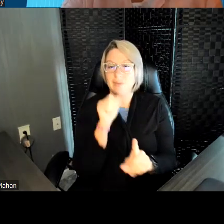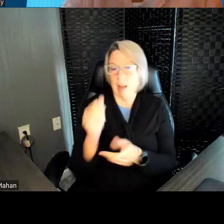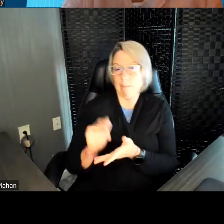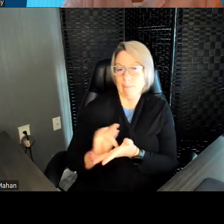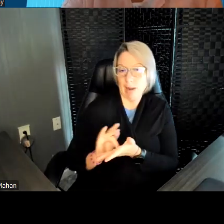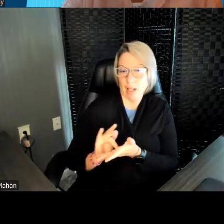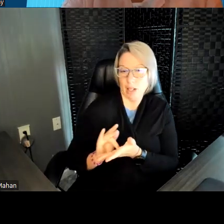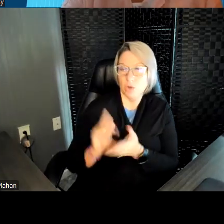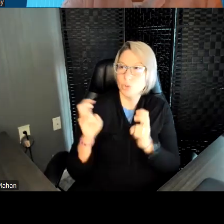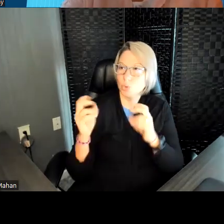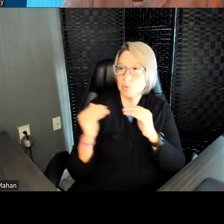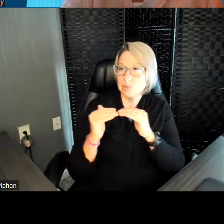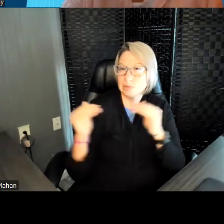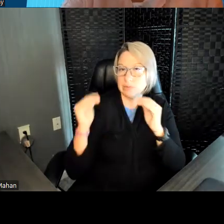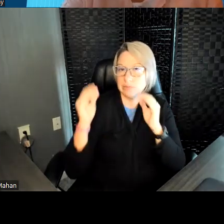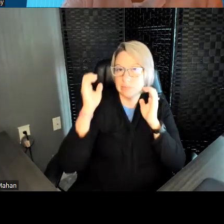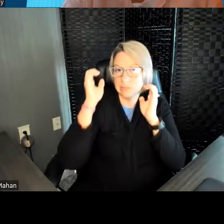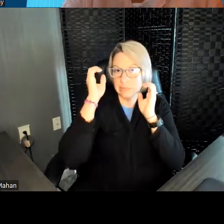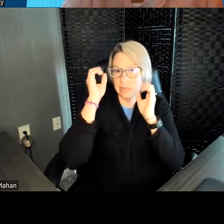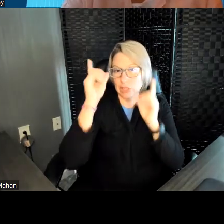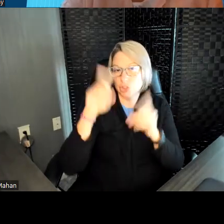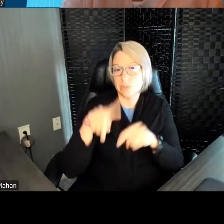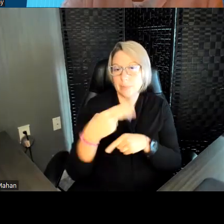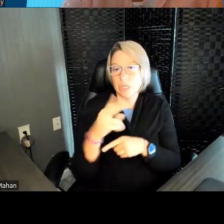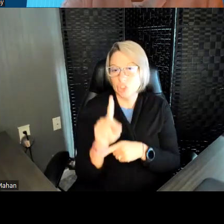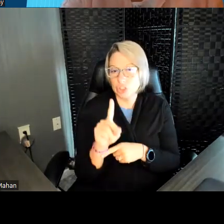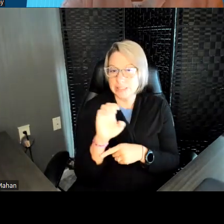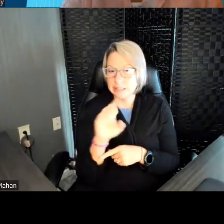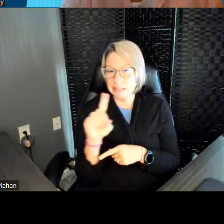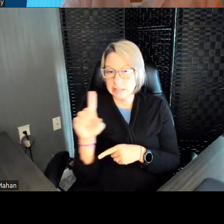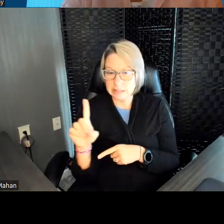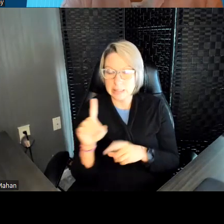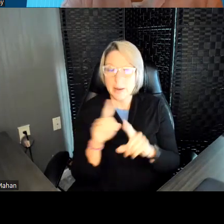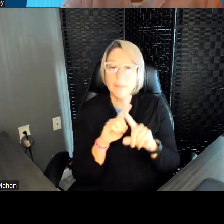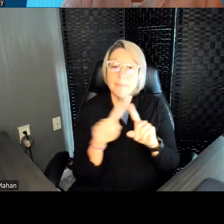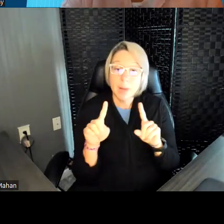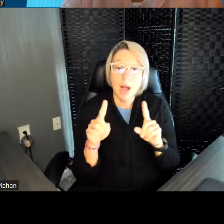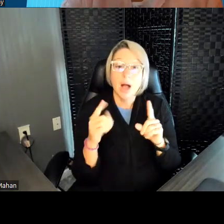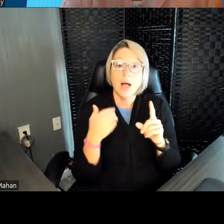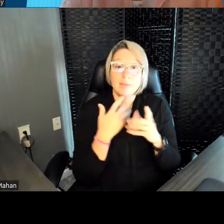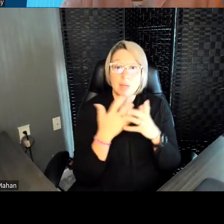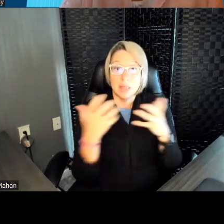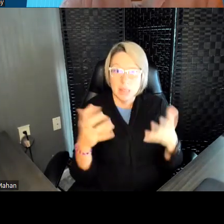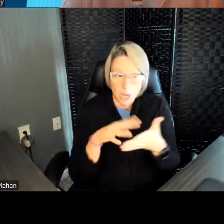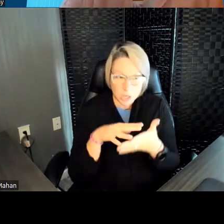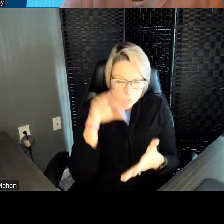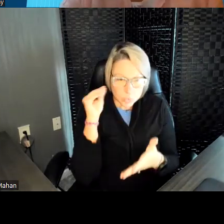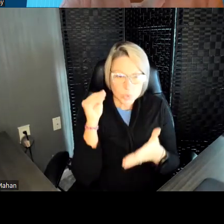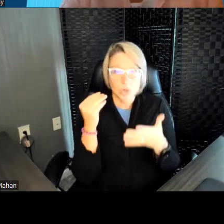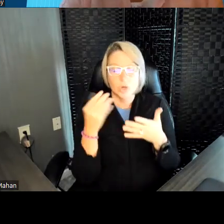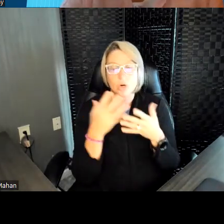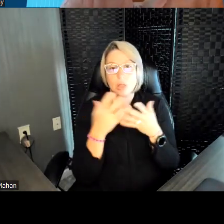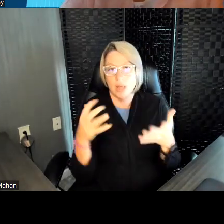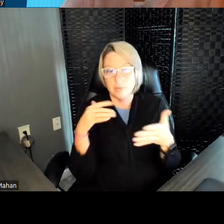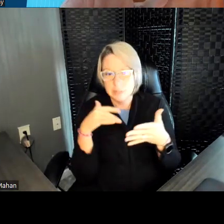like the equivalent of an education PhD or EDD, but they have a lot to learn and a lot to study. And not everybody